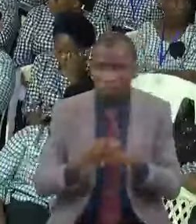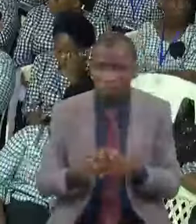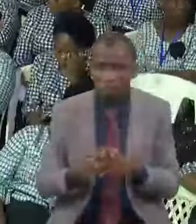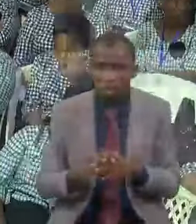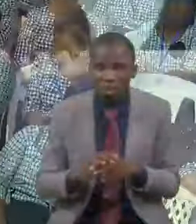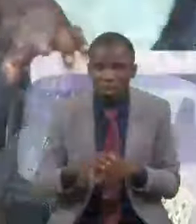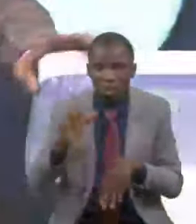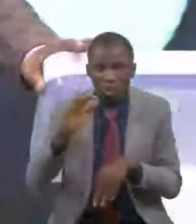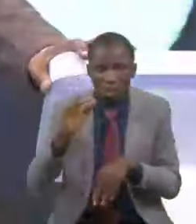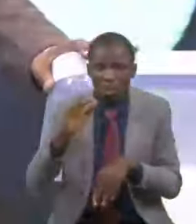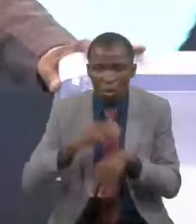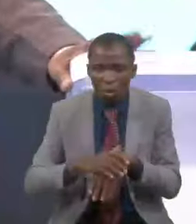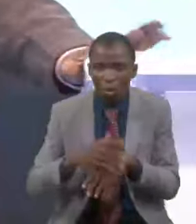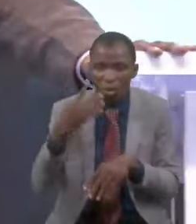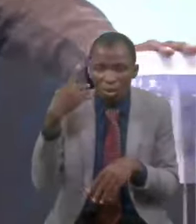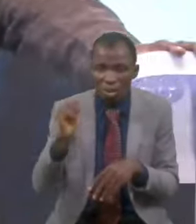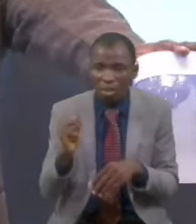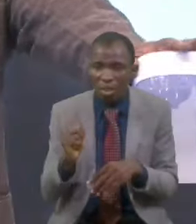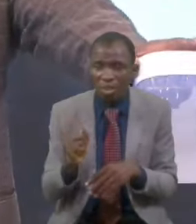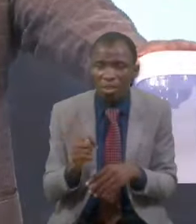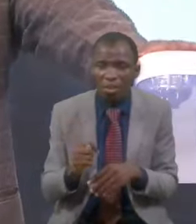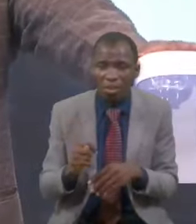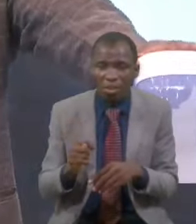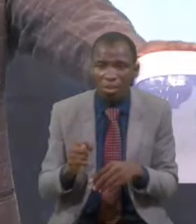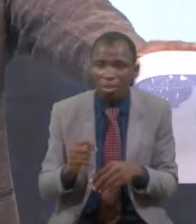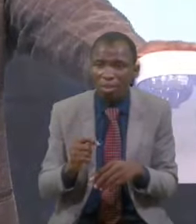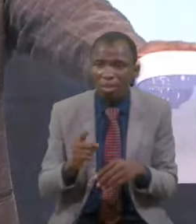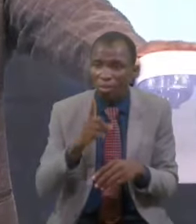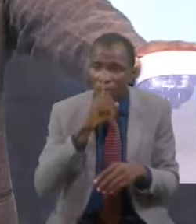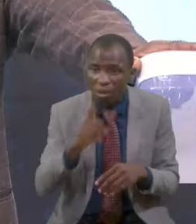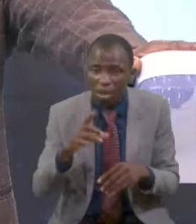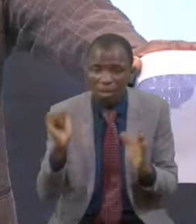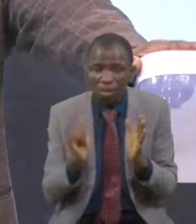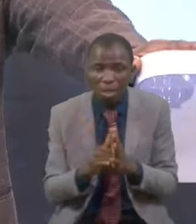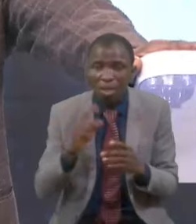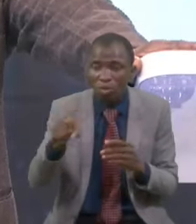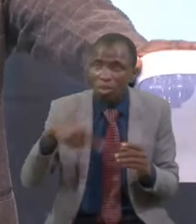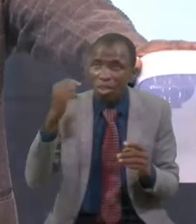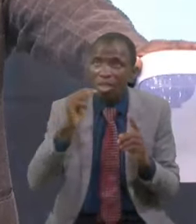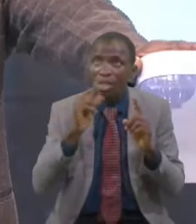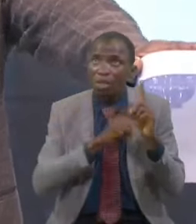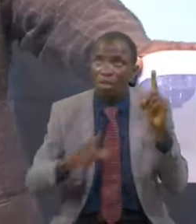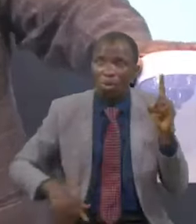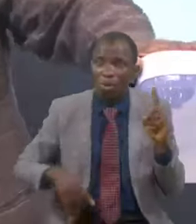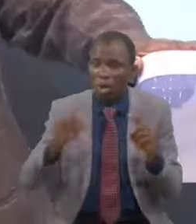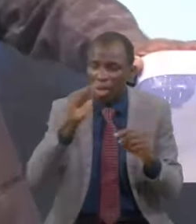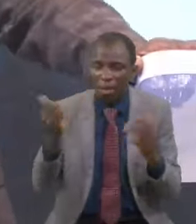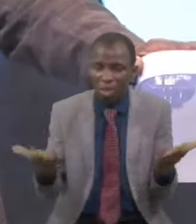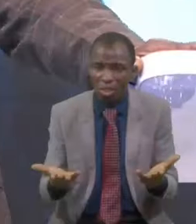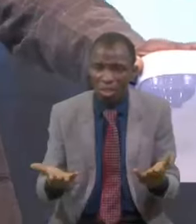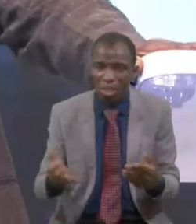that today you say, God, I am here. I will not look back. I